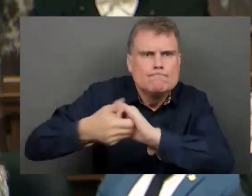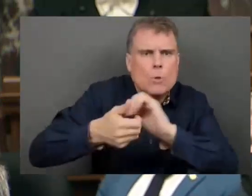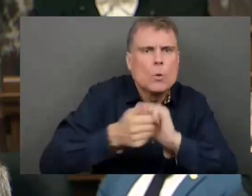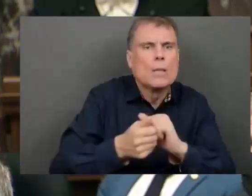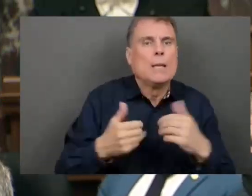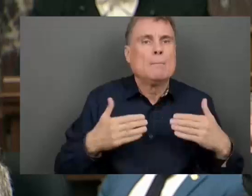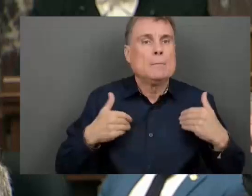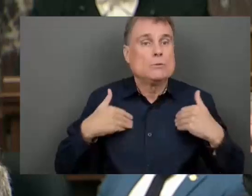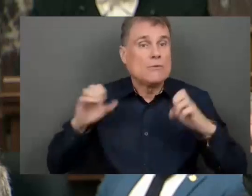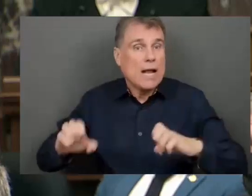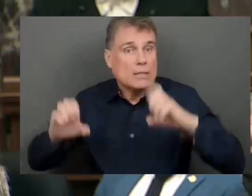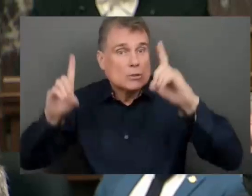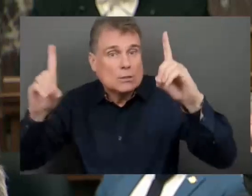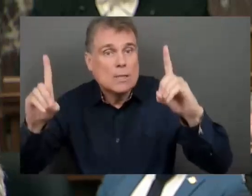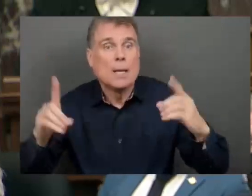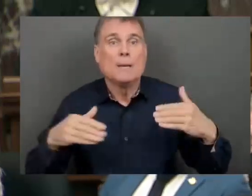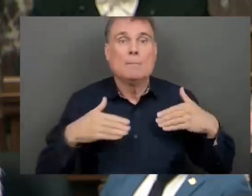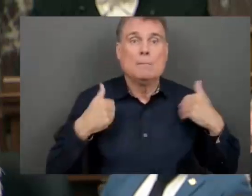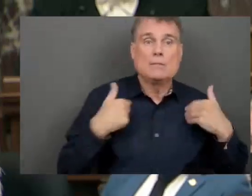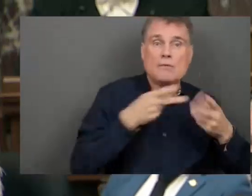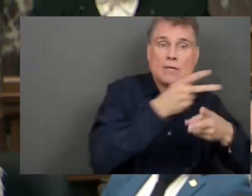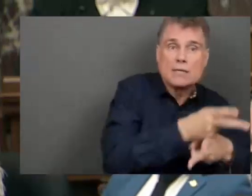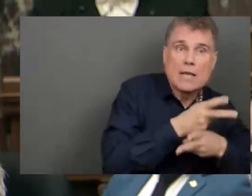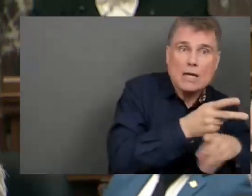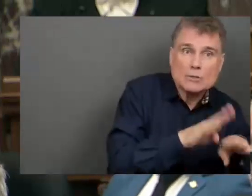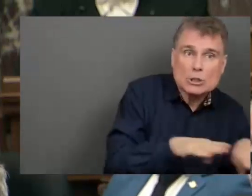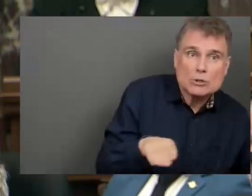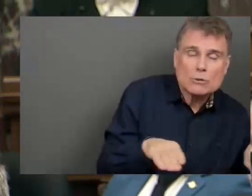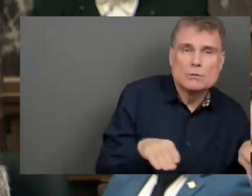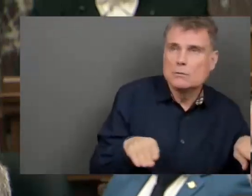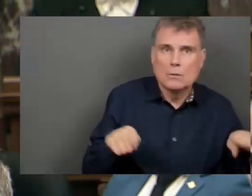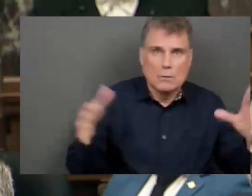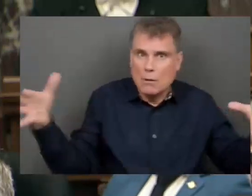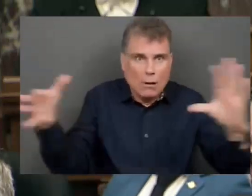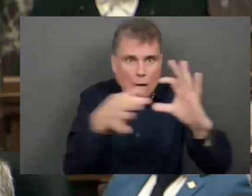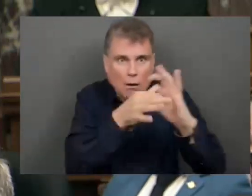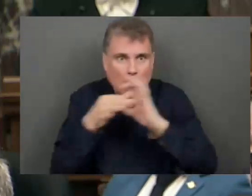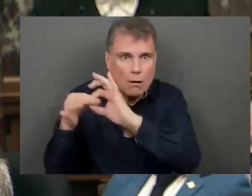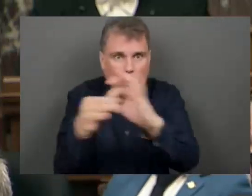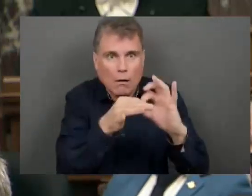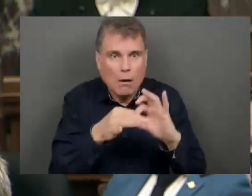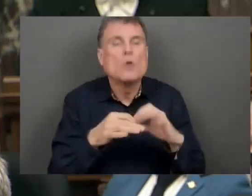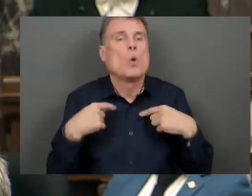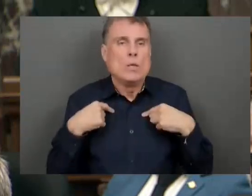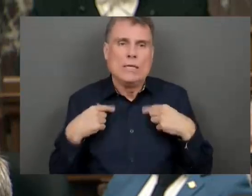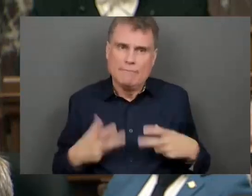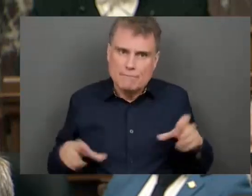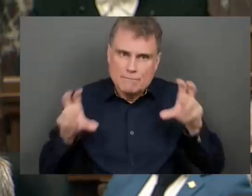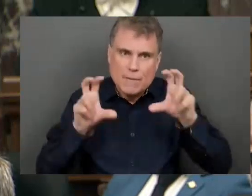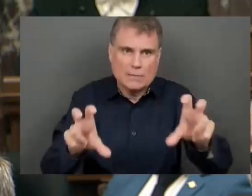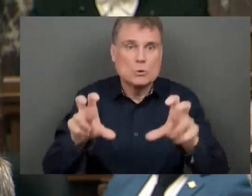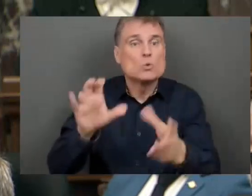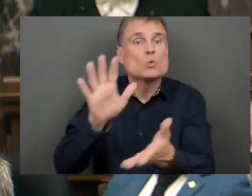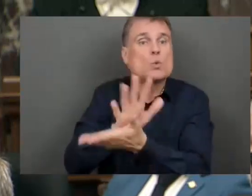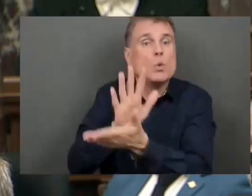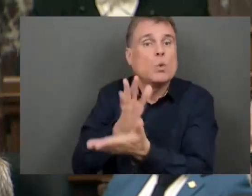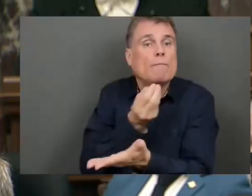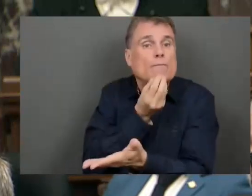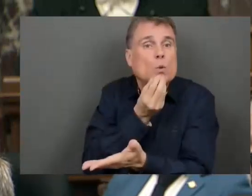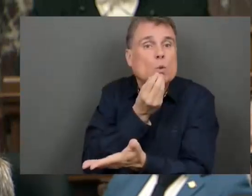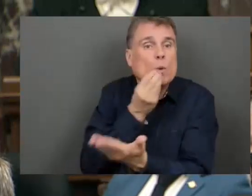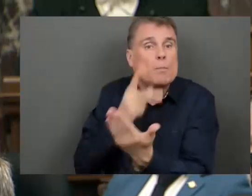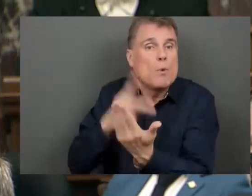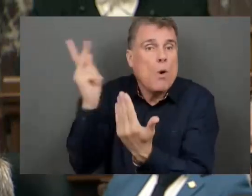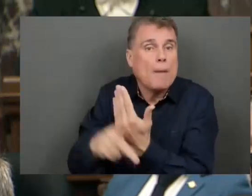our province to have invested in school food programs so that kids start their day with a good meal. It's